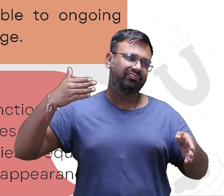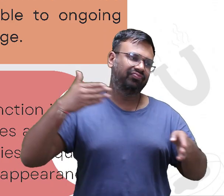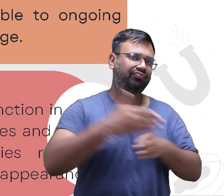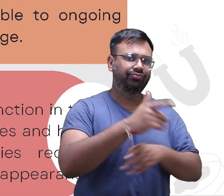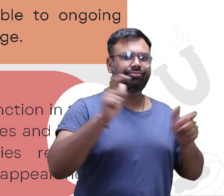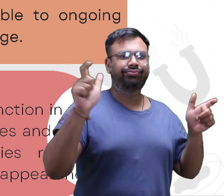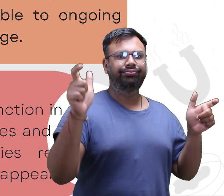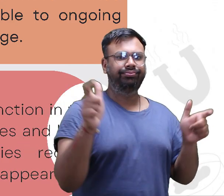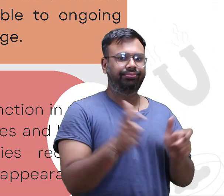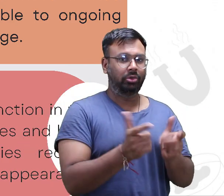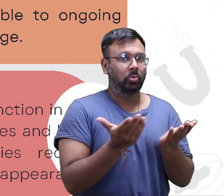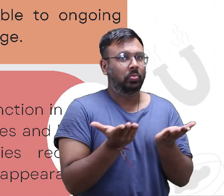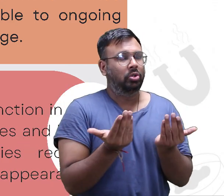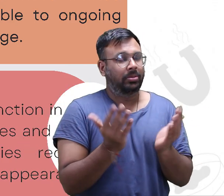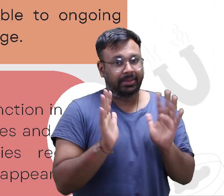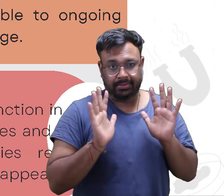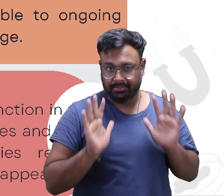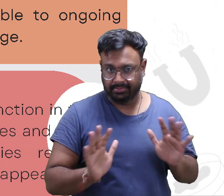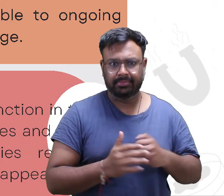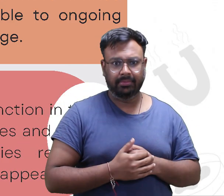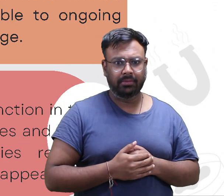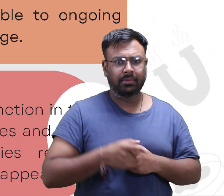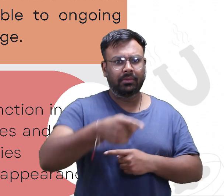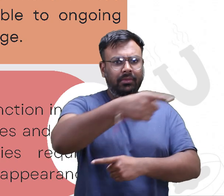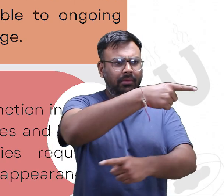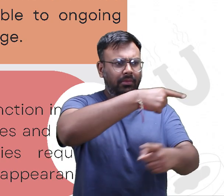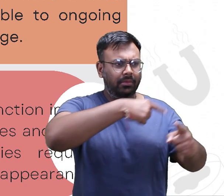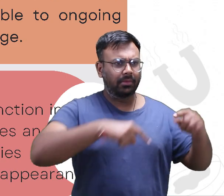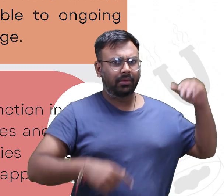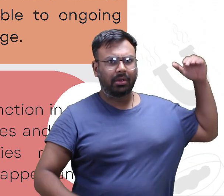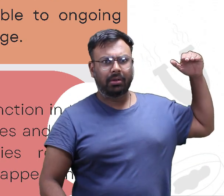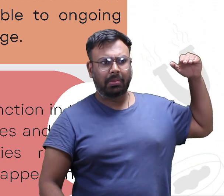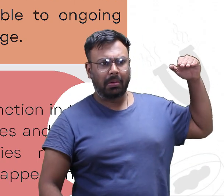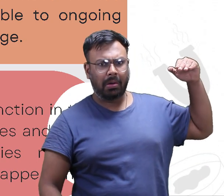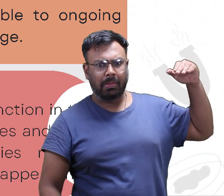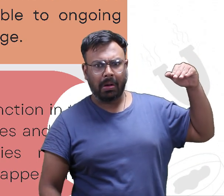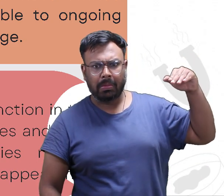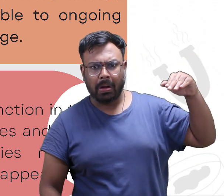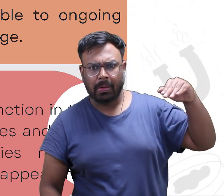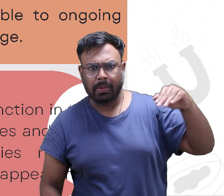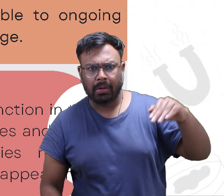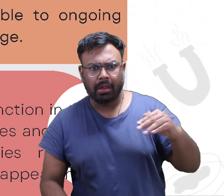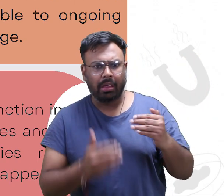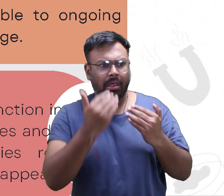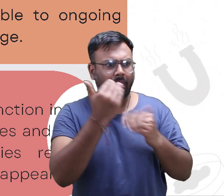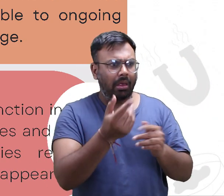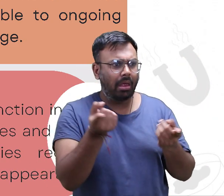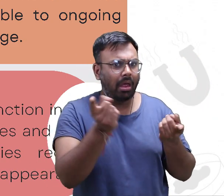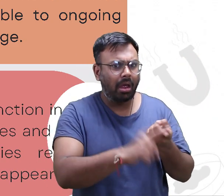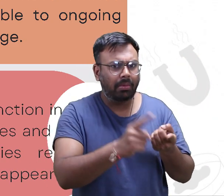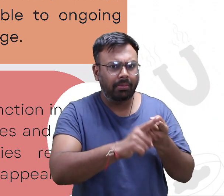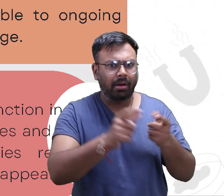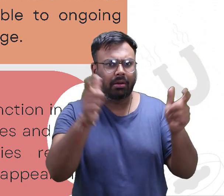Species in this category are at a high risk of extinction in the wild. They